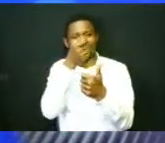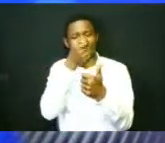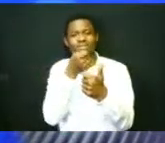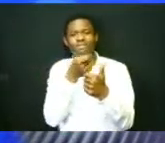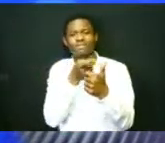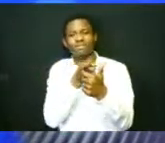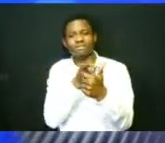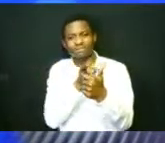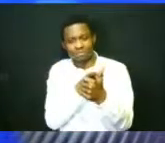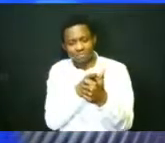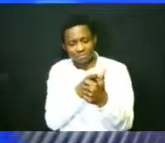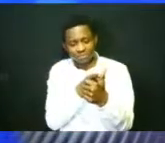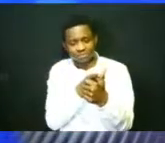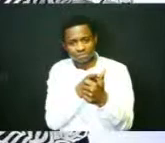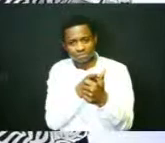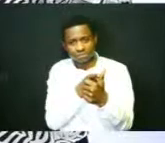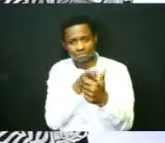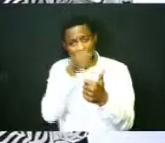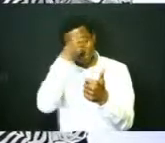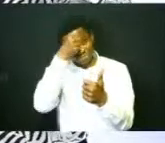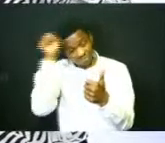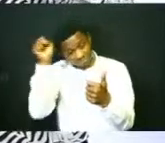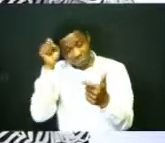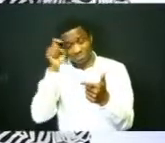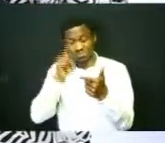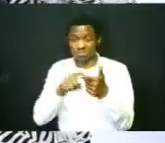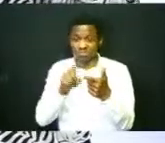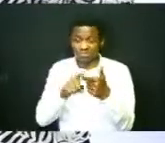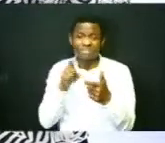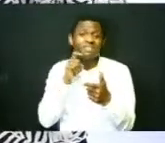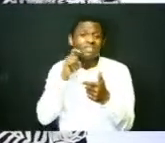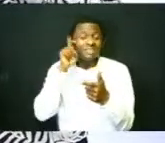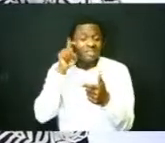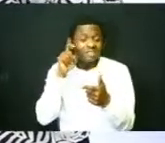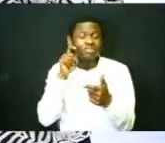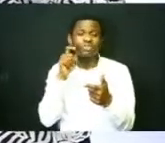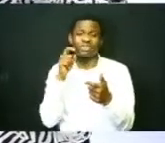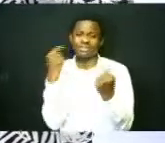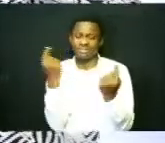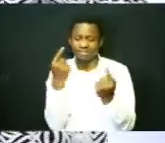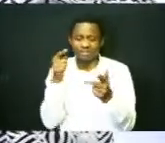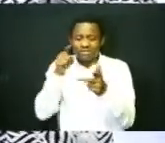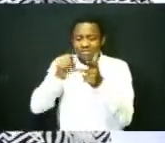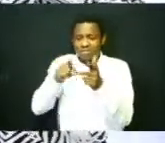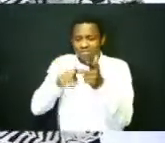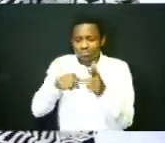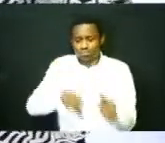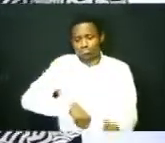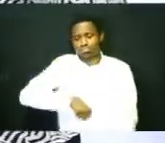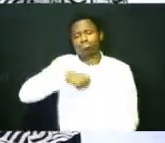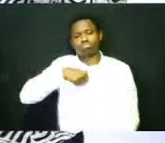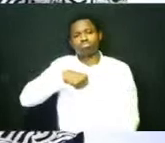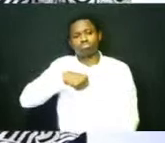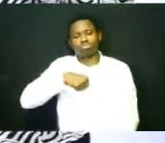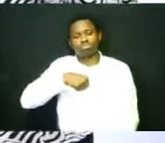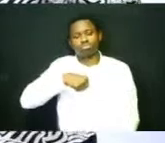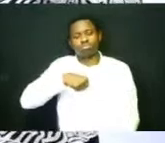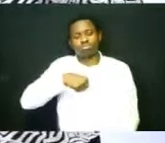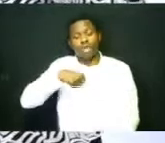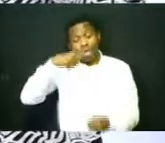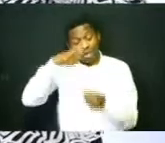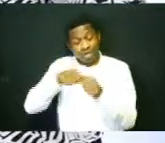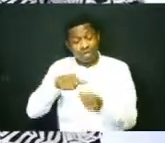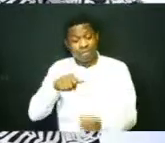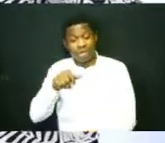master there, as we are told. Yeah, Lucifer, no, oh, you'll be a crumpa, eh, when you're here anymore. But he lost that highly